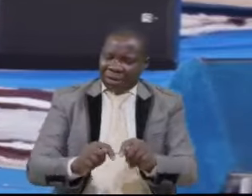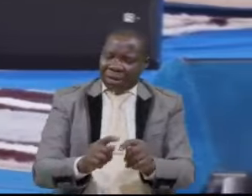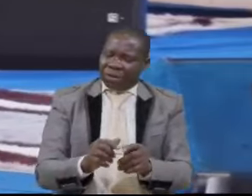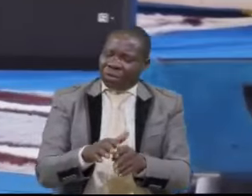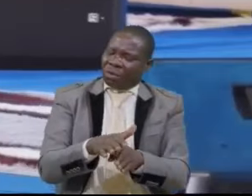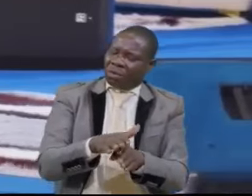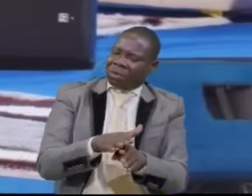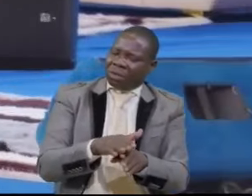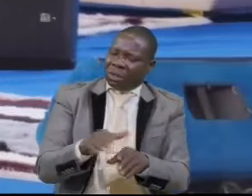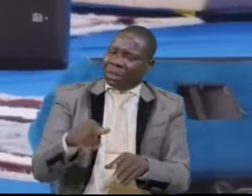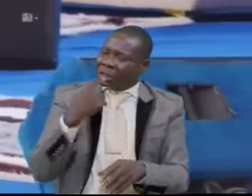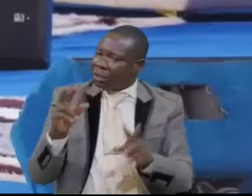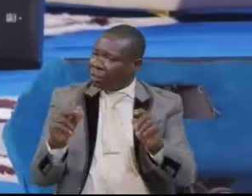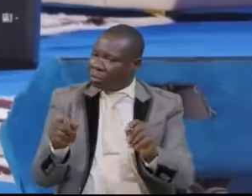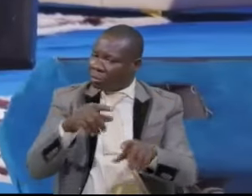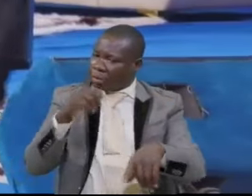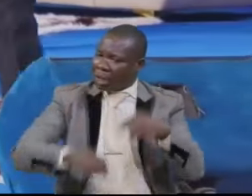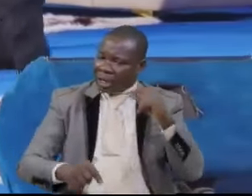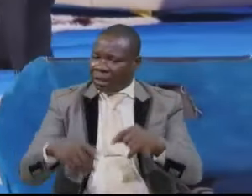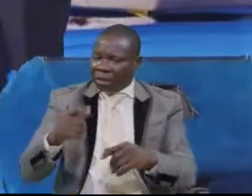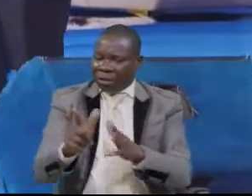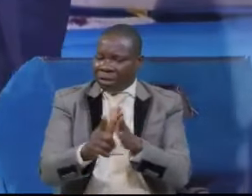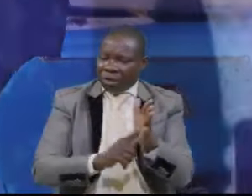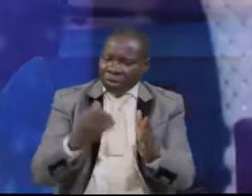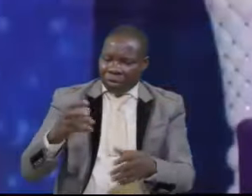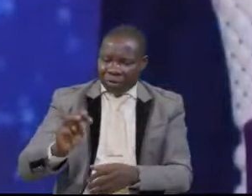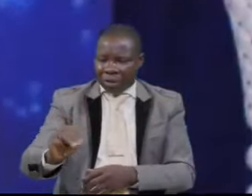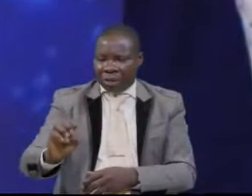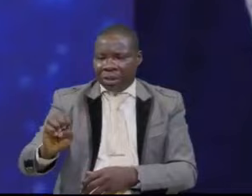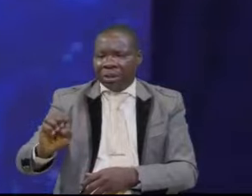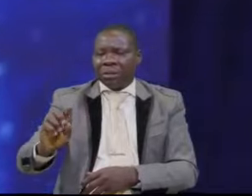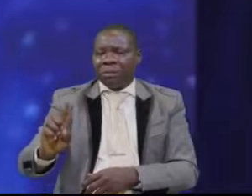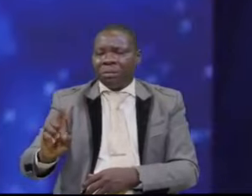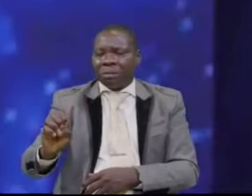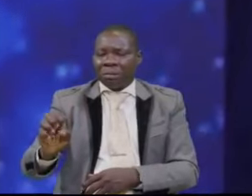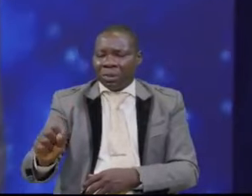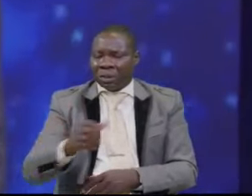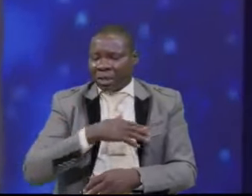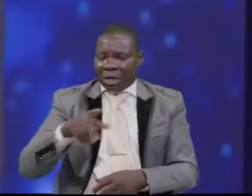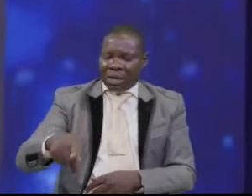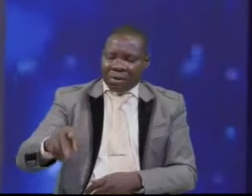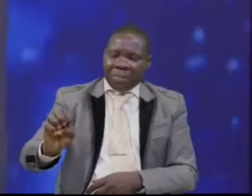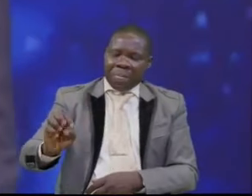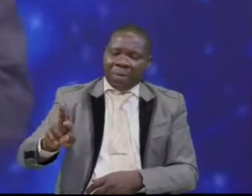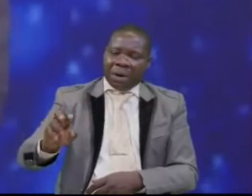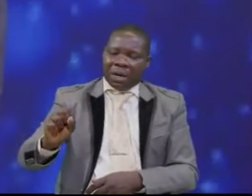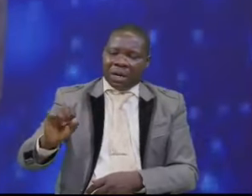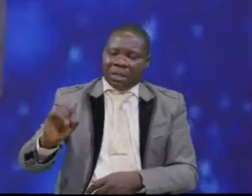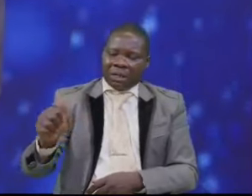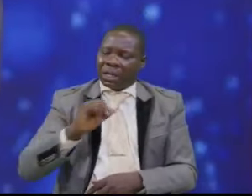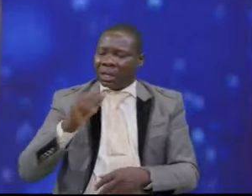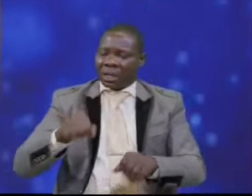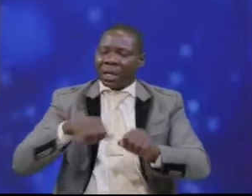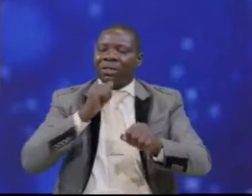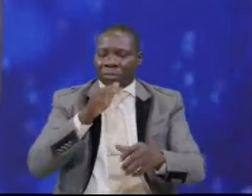Medes and the Persians, and it cannot change. So they brought Daniel out and threw him into the lions.